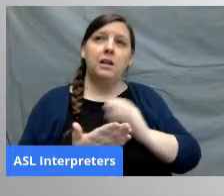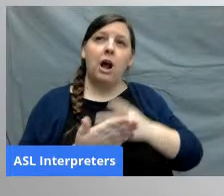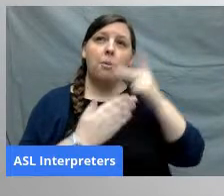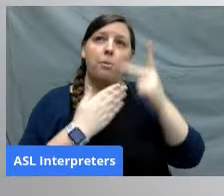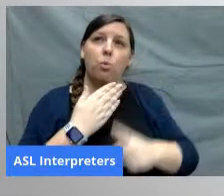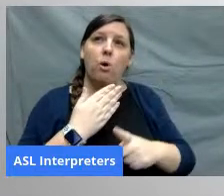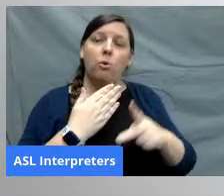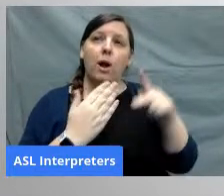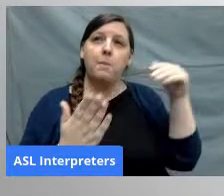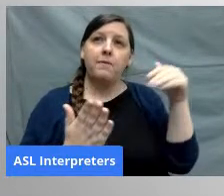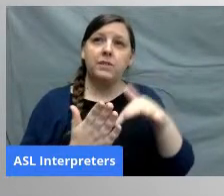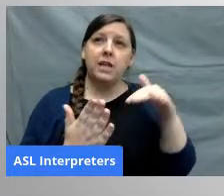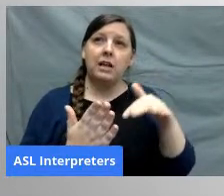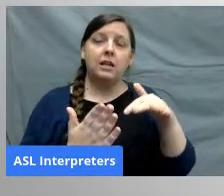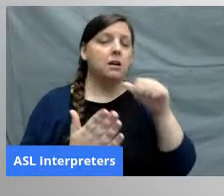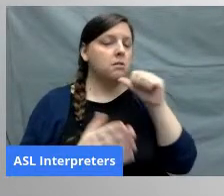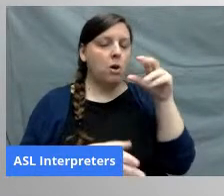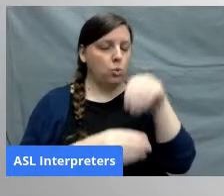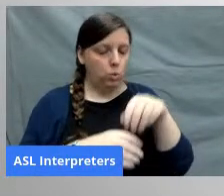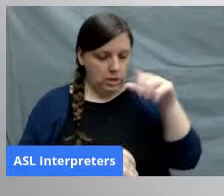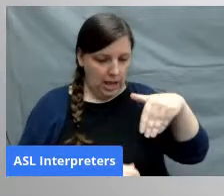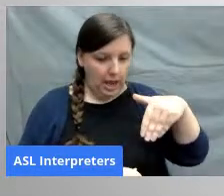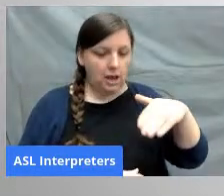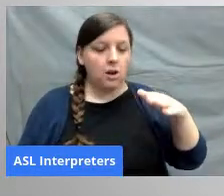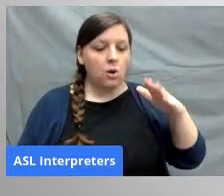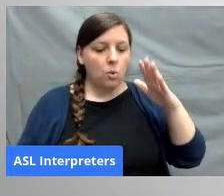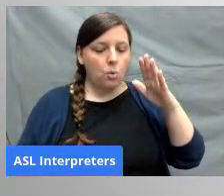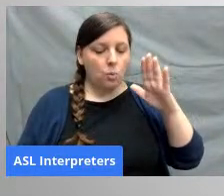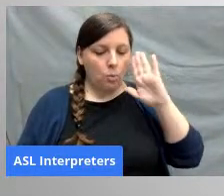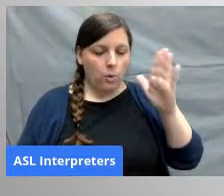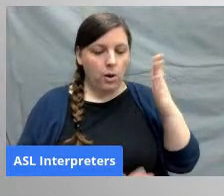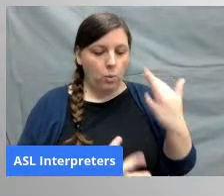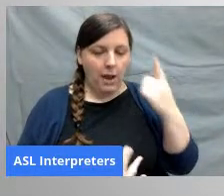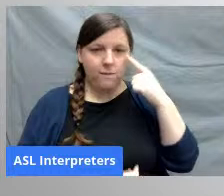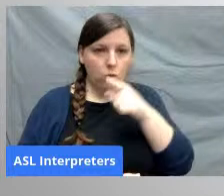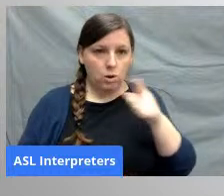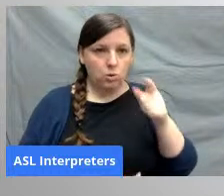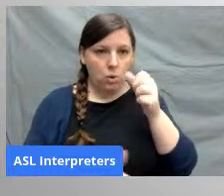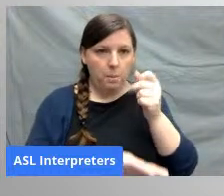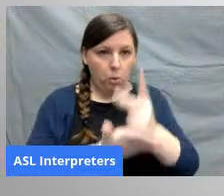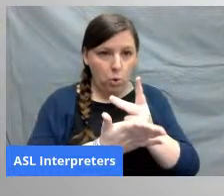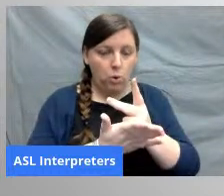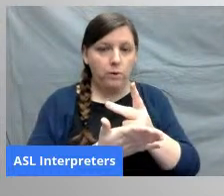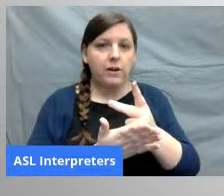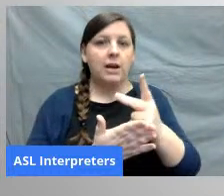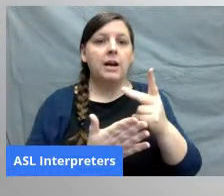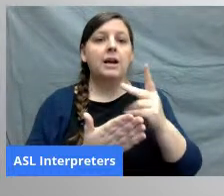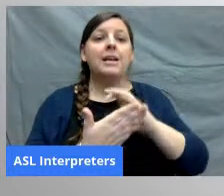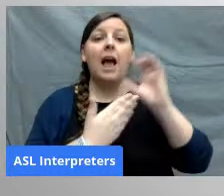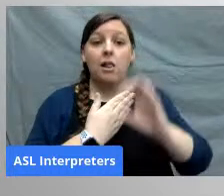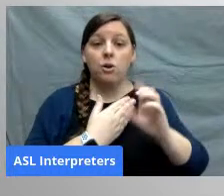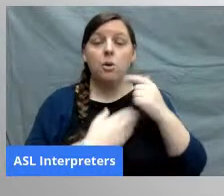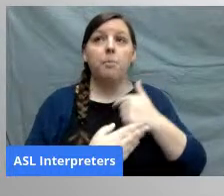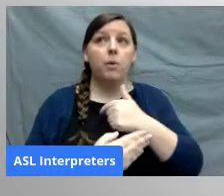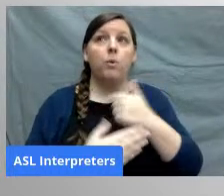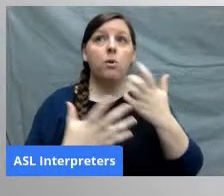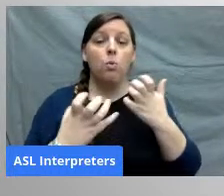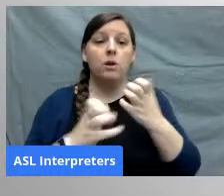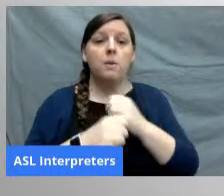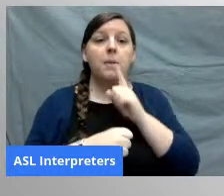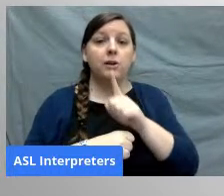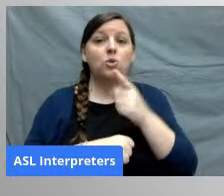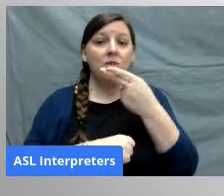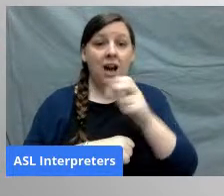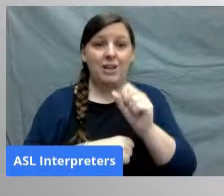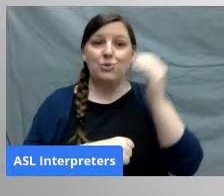it yet. We'll wait for you all to approve the calendar, but we want to make sure that our high schoolers know what days they